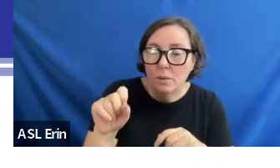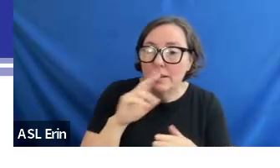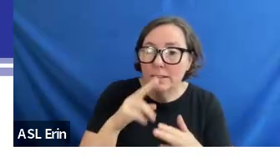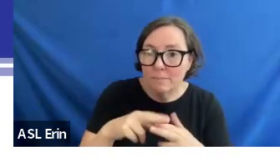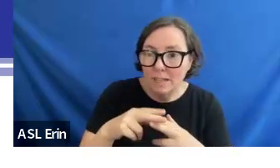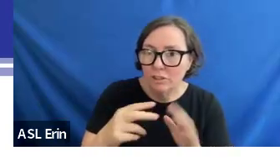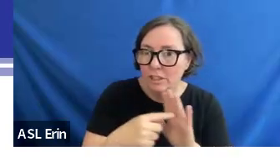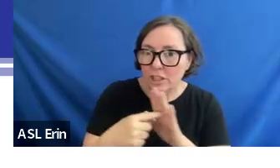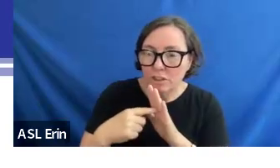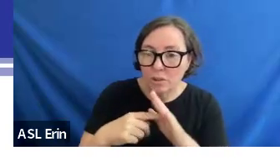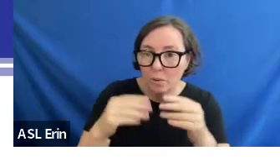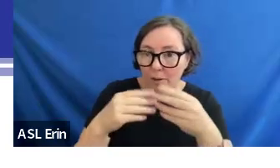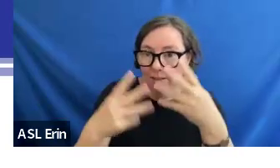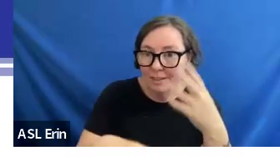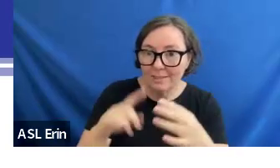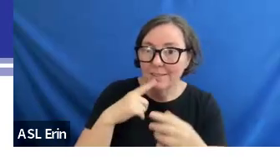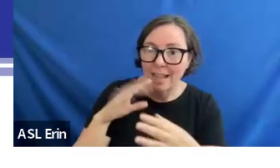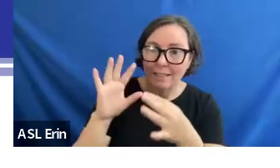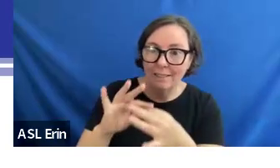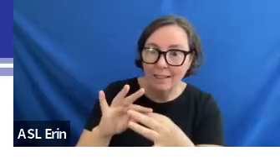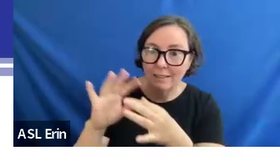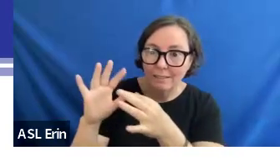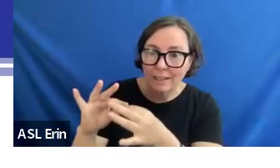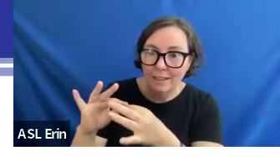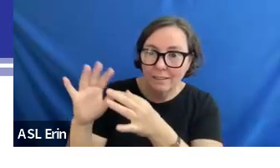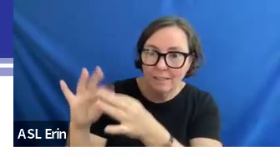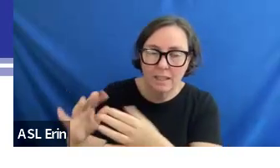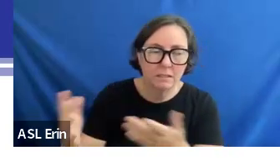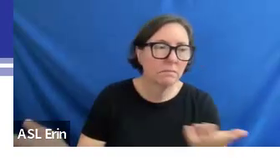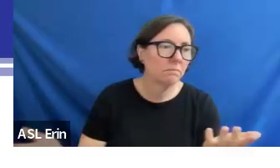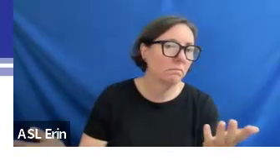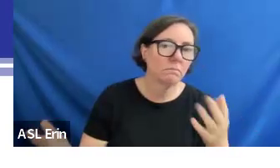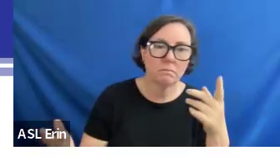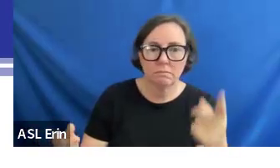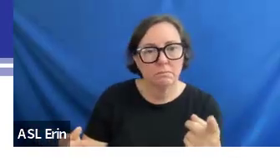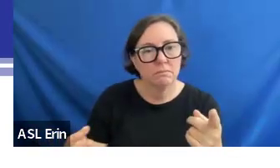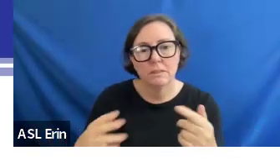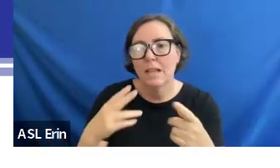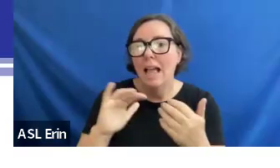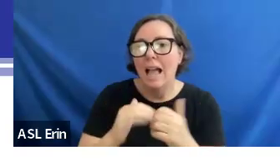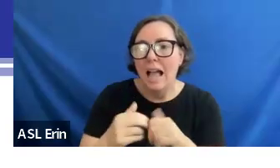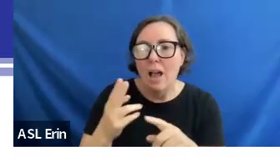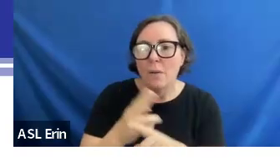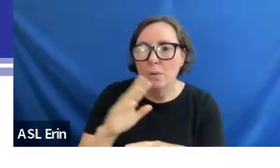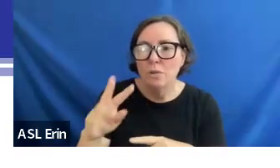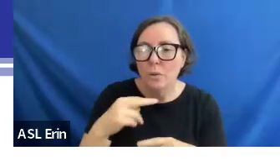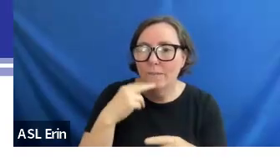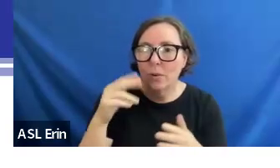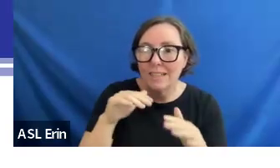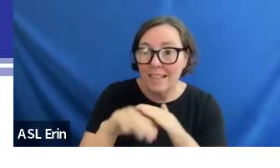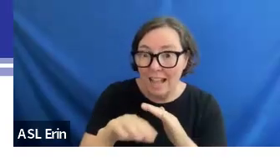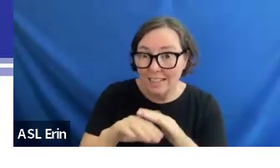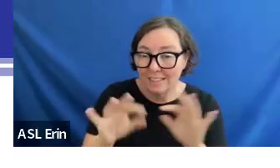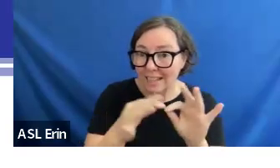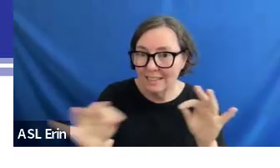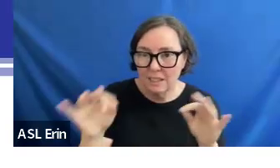he demonstrated when he had link, this one being the blue highlighted how to use your voice access,